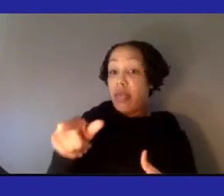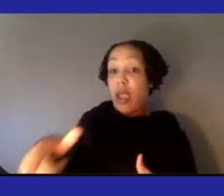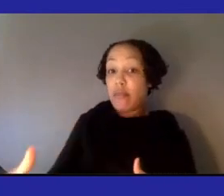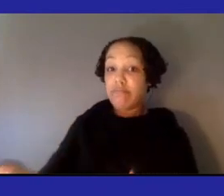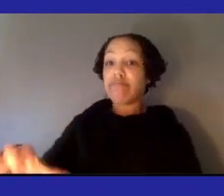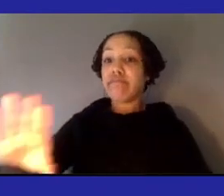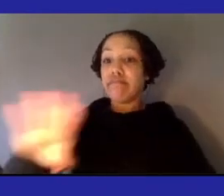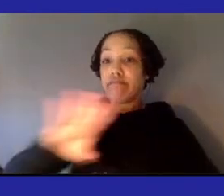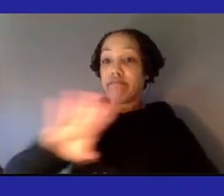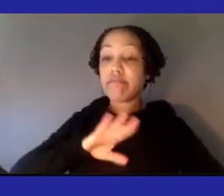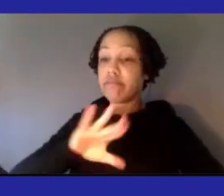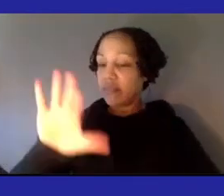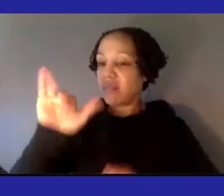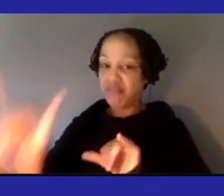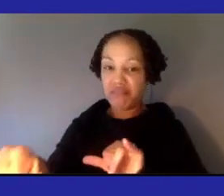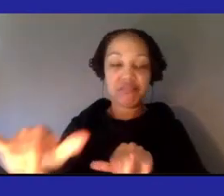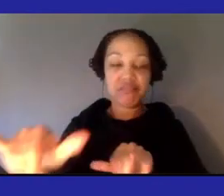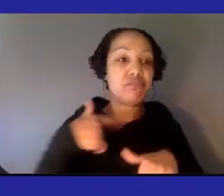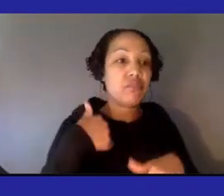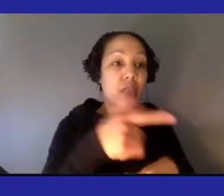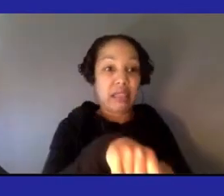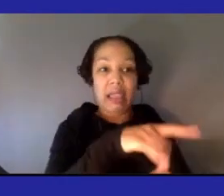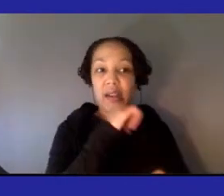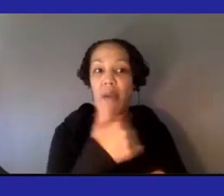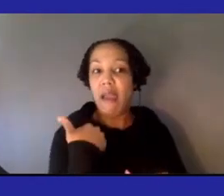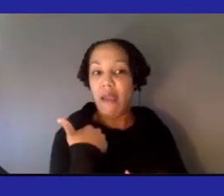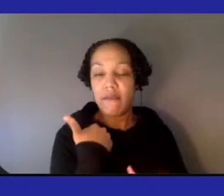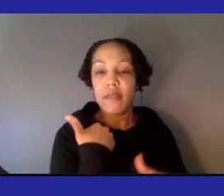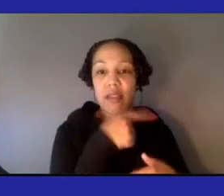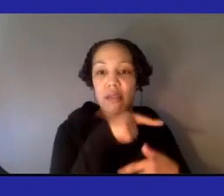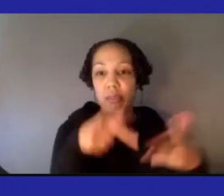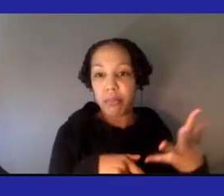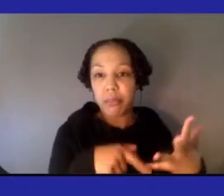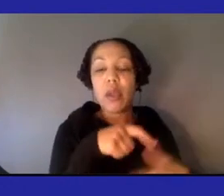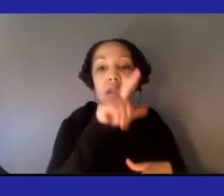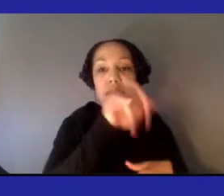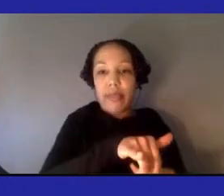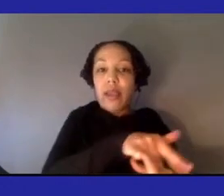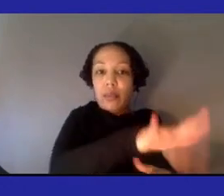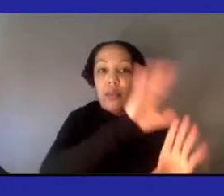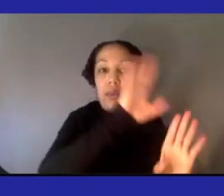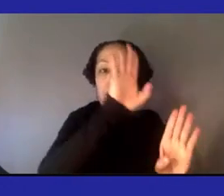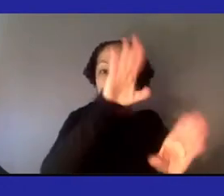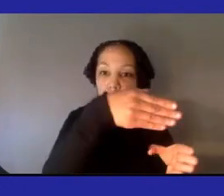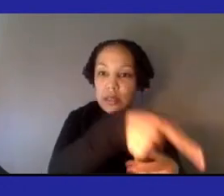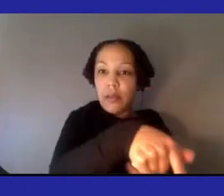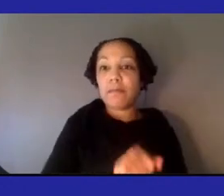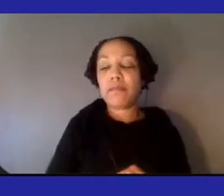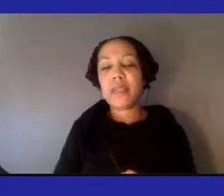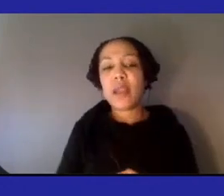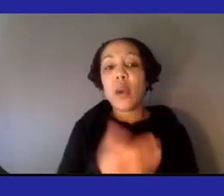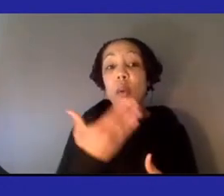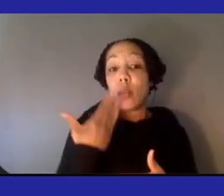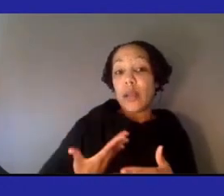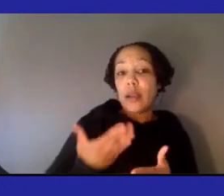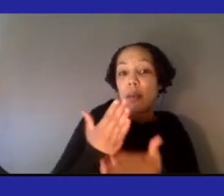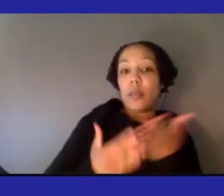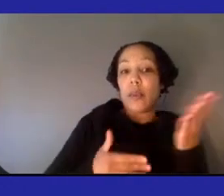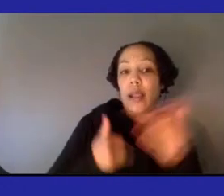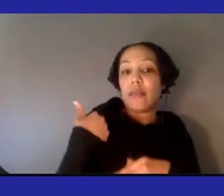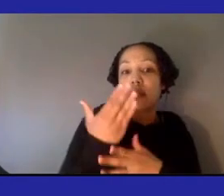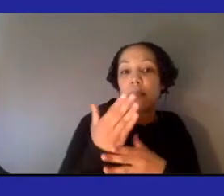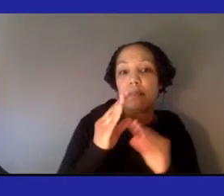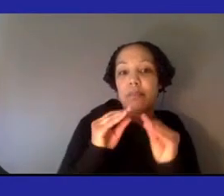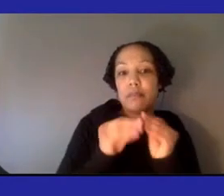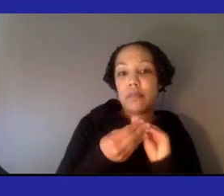can we project the number of people that will be using this new clinic? We can. We actually have some of those numbers. I don't remember them off the top of my head, but